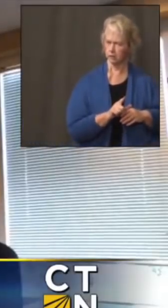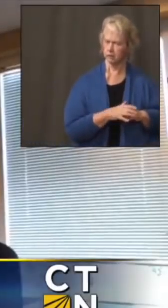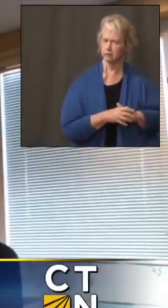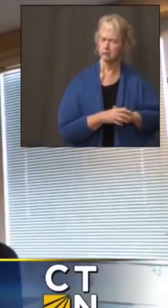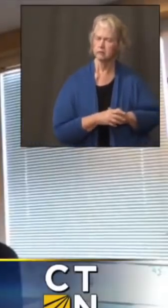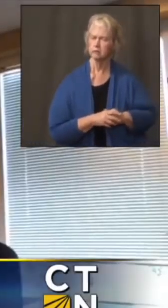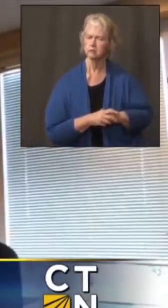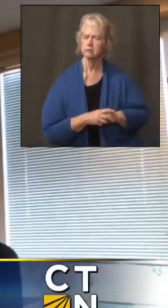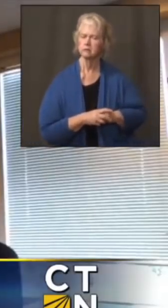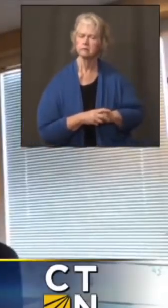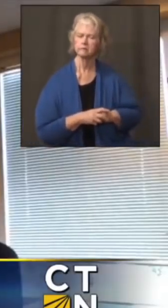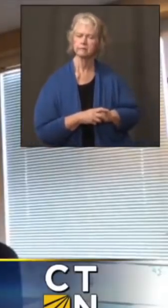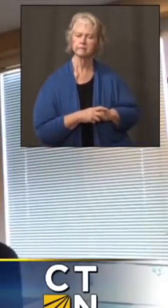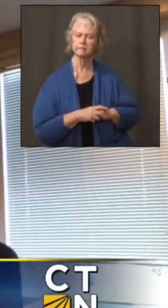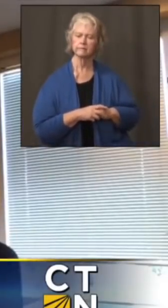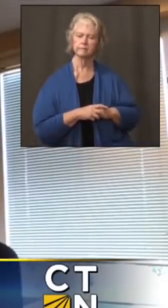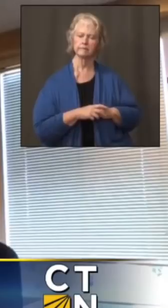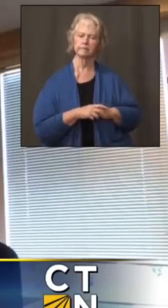cases?